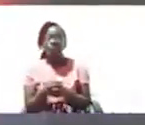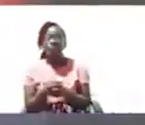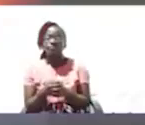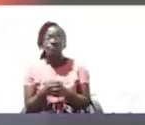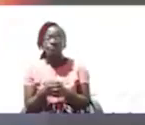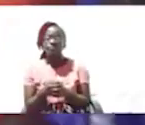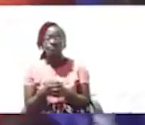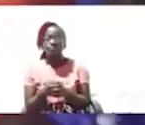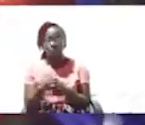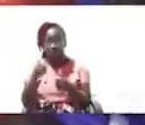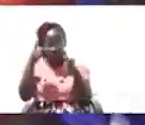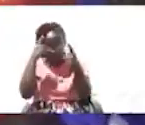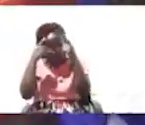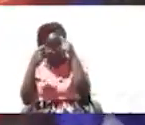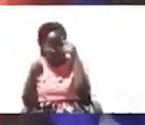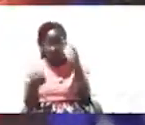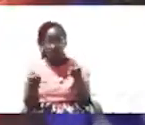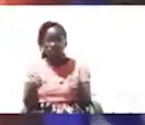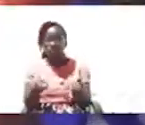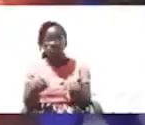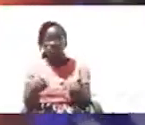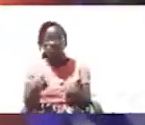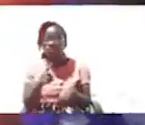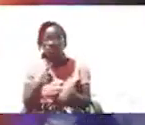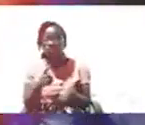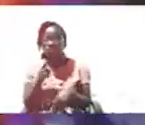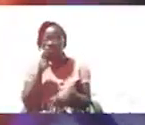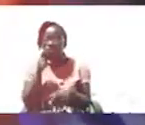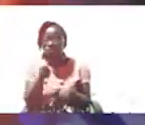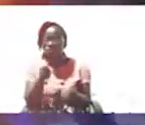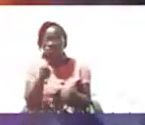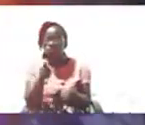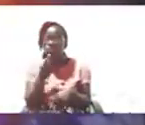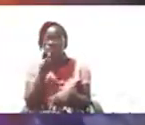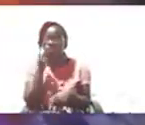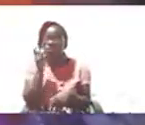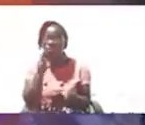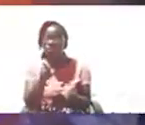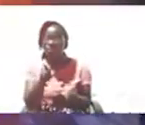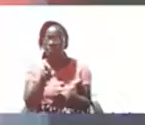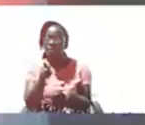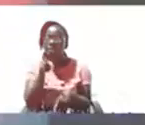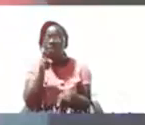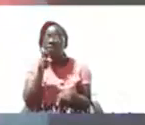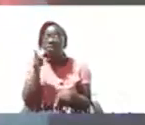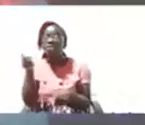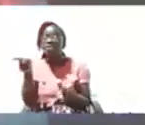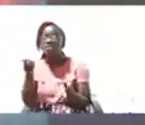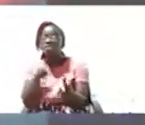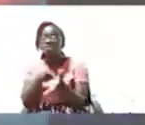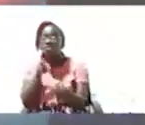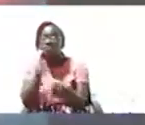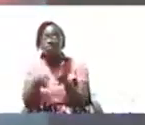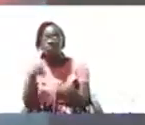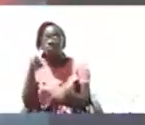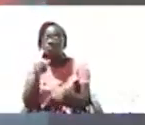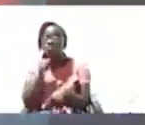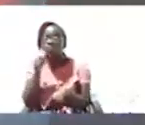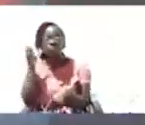If it's a woman commander, won't you? They don't listen to what you say. The Bible says,